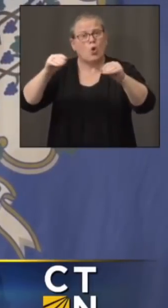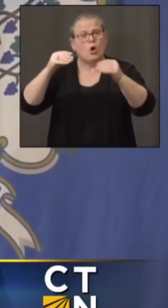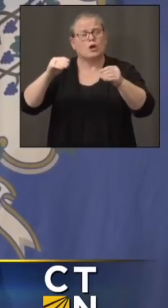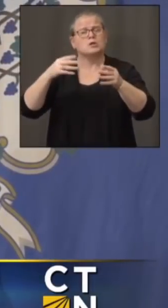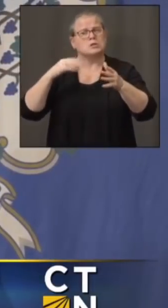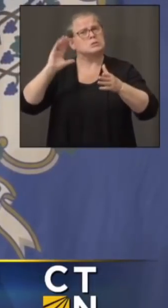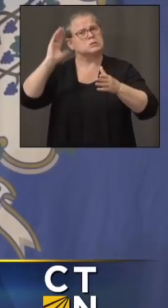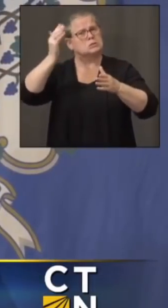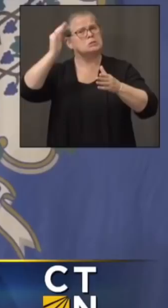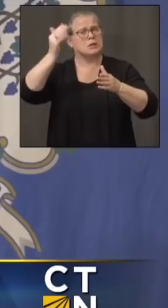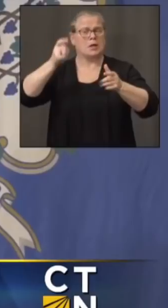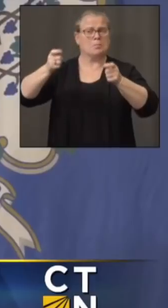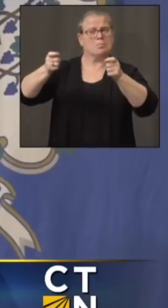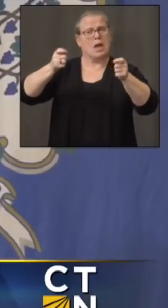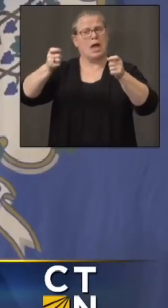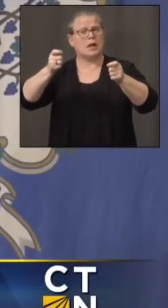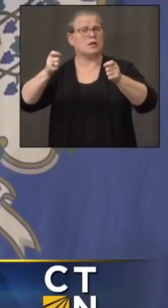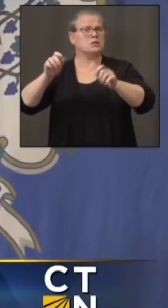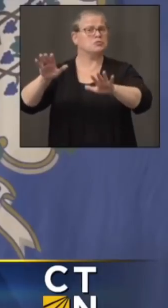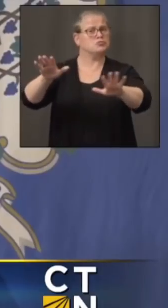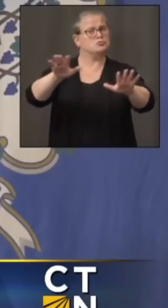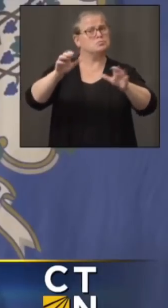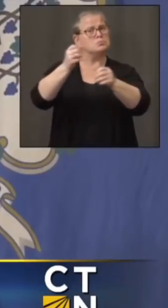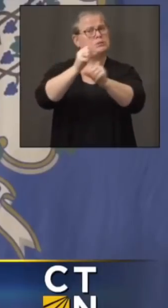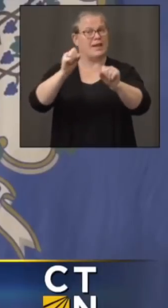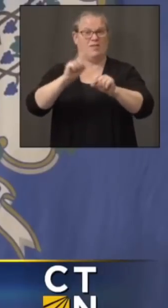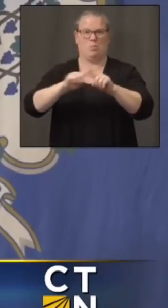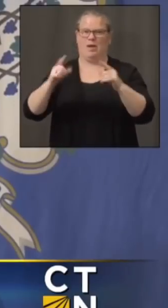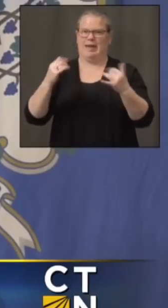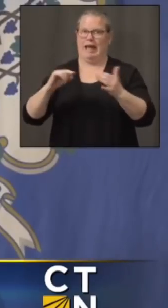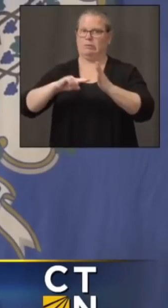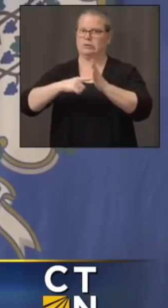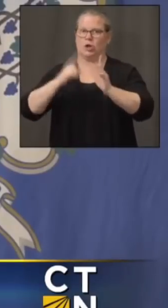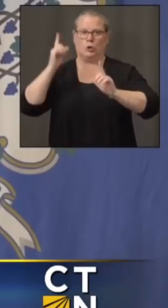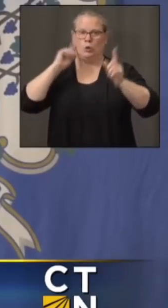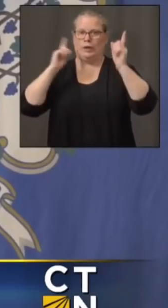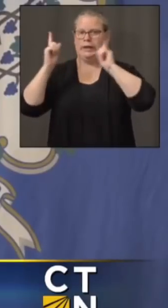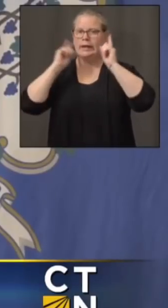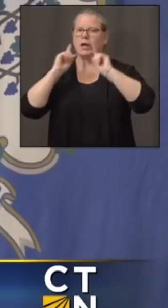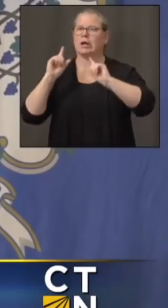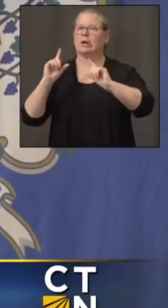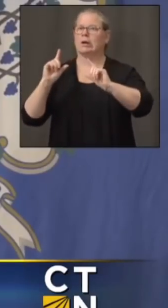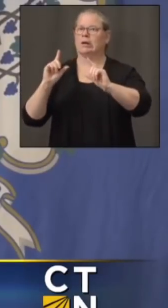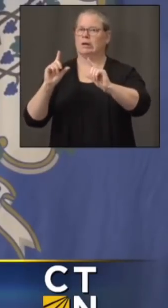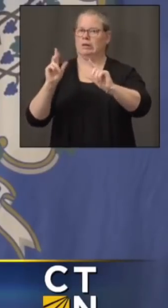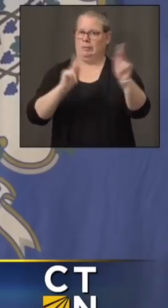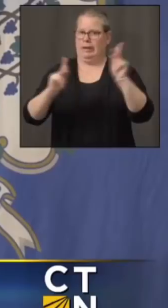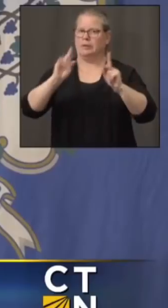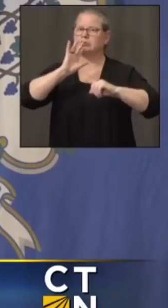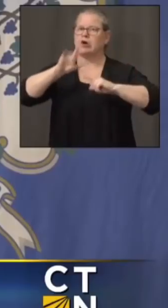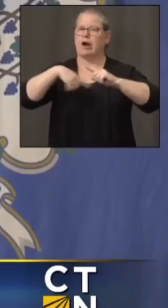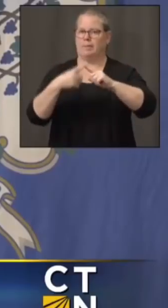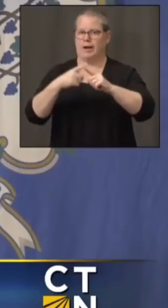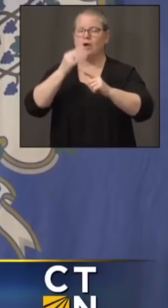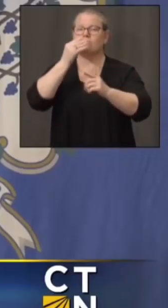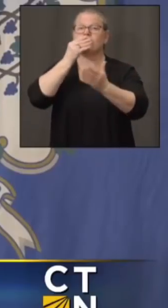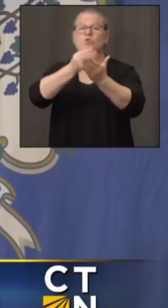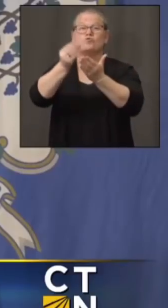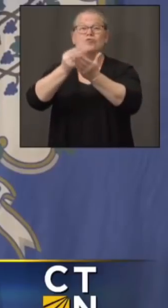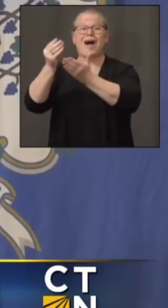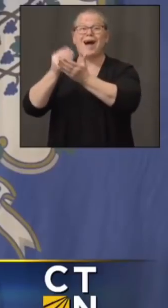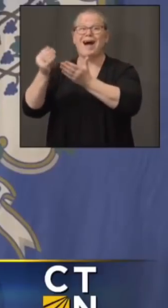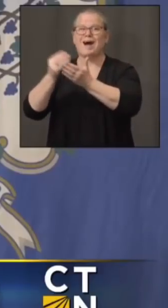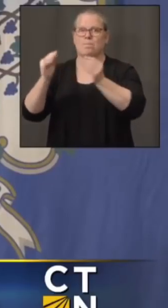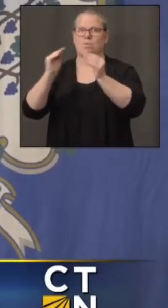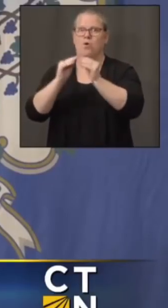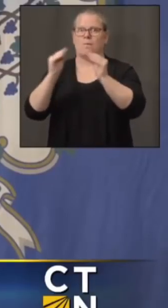of the, grocery stores are getting pretty crowded. We got to monitor the people there very carefully. As we